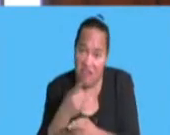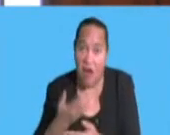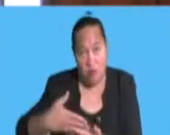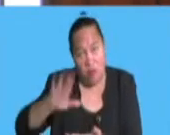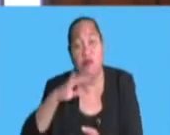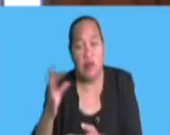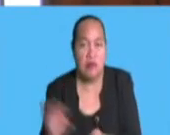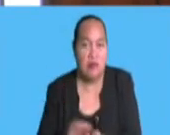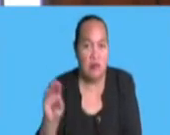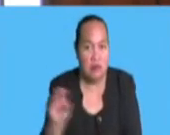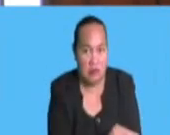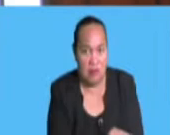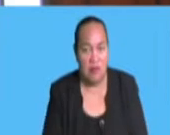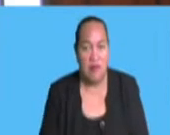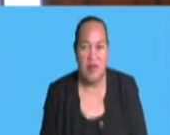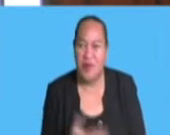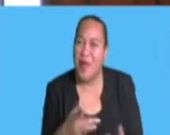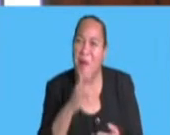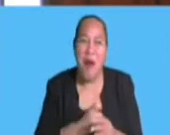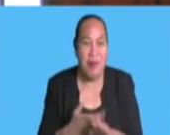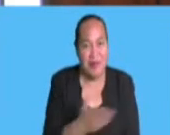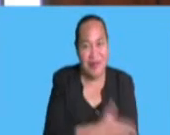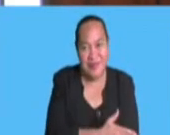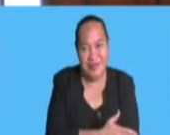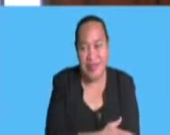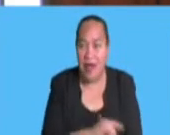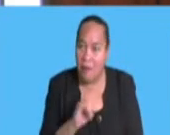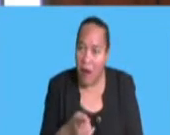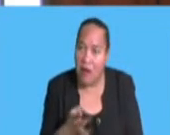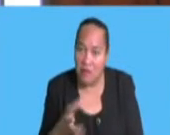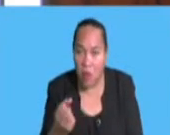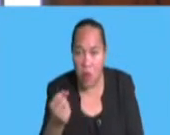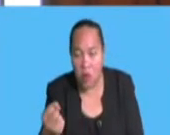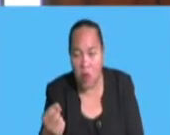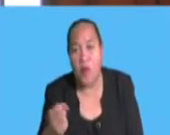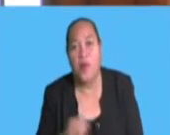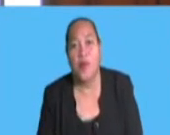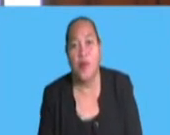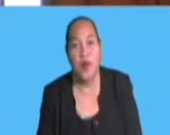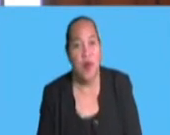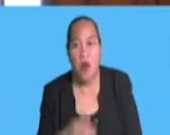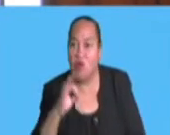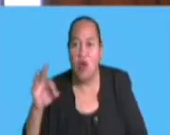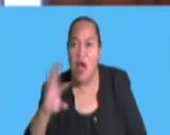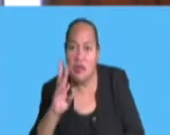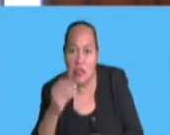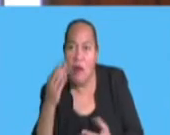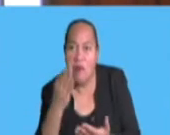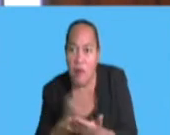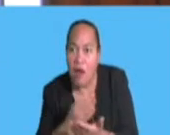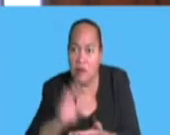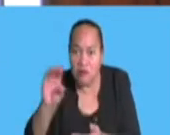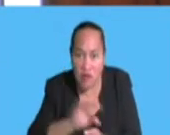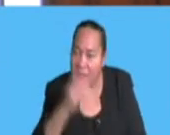of the 2018 election promises. Now, in the past budgets, these requisitions allocations never been fully spent or approved by